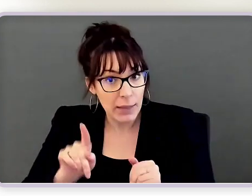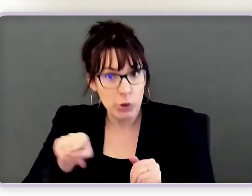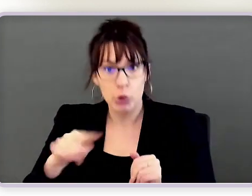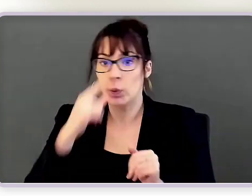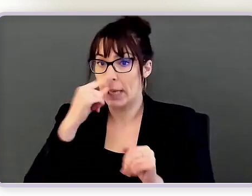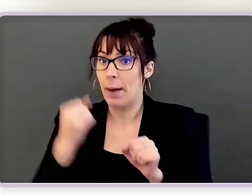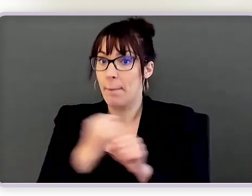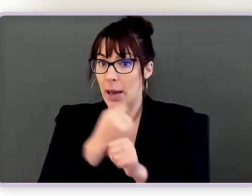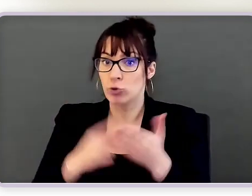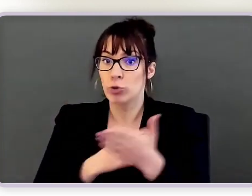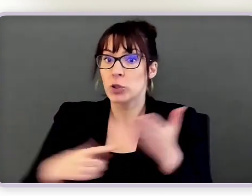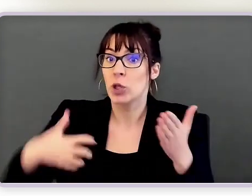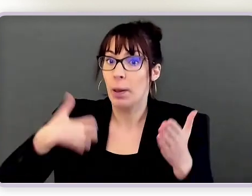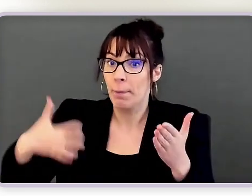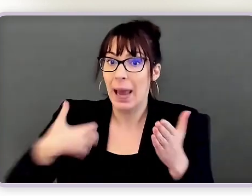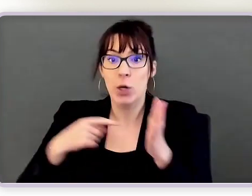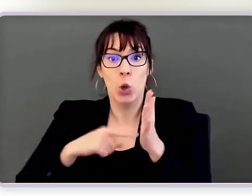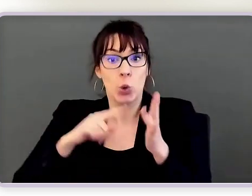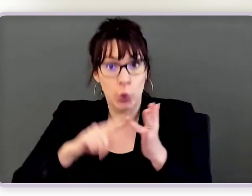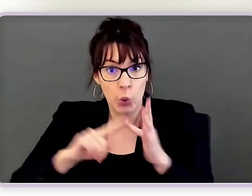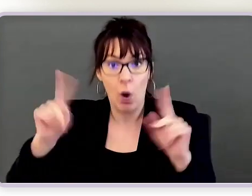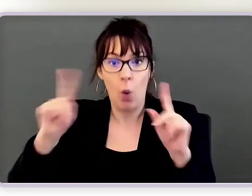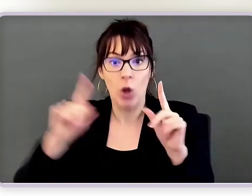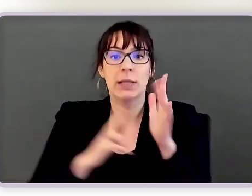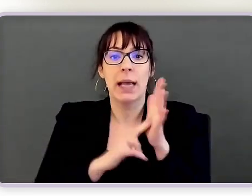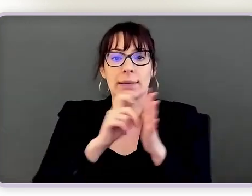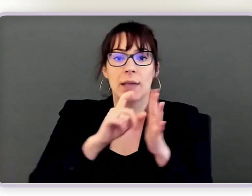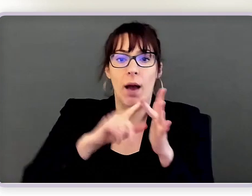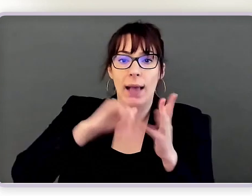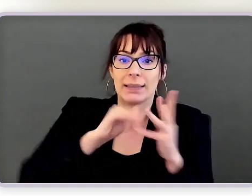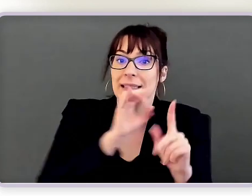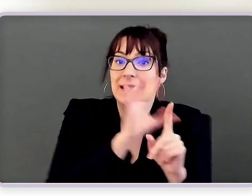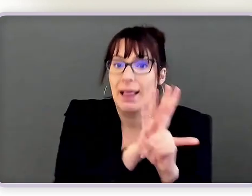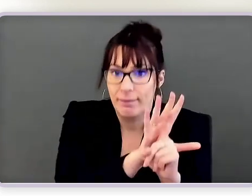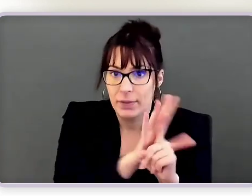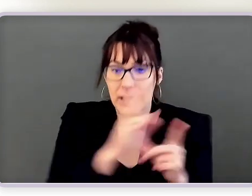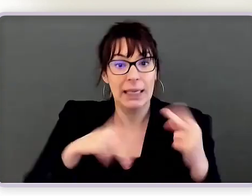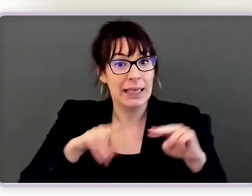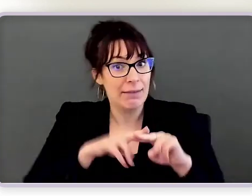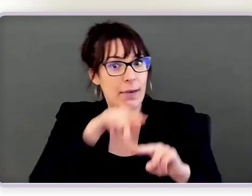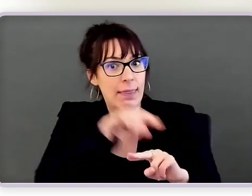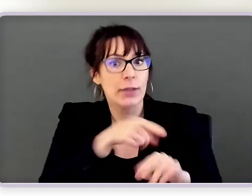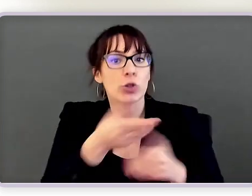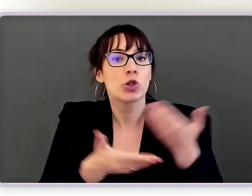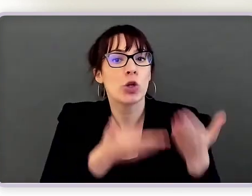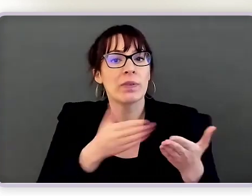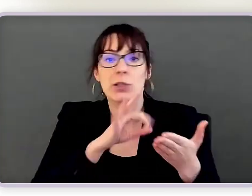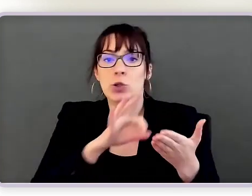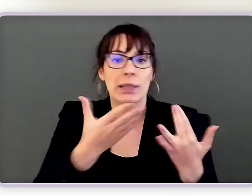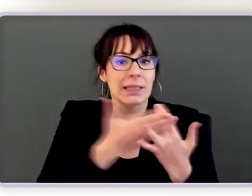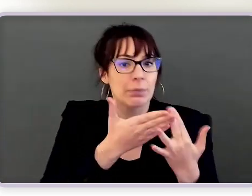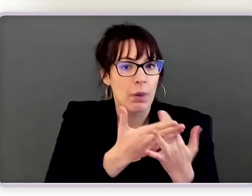NDIS itself if its services aren't accessible. So, for example, perhaps they've got information about their services and